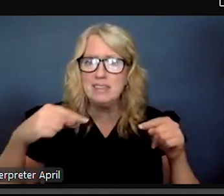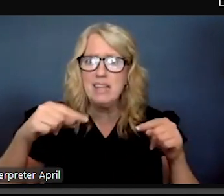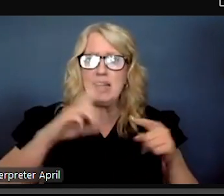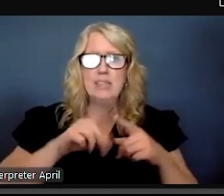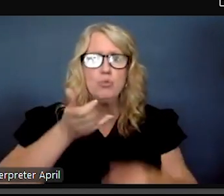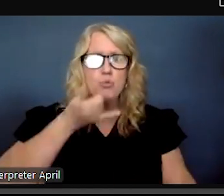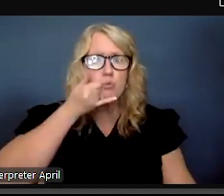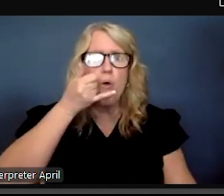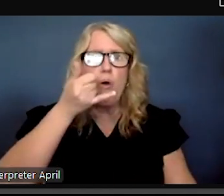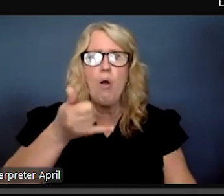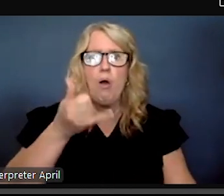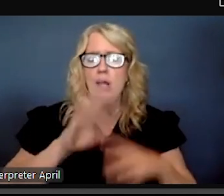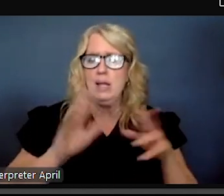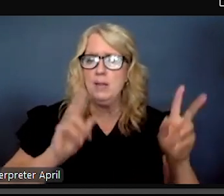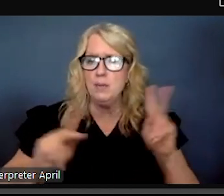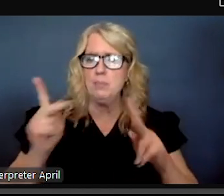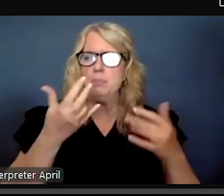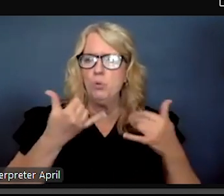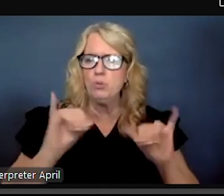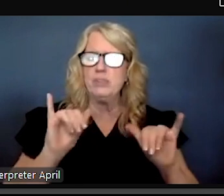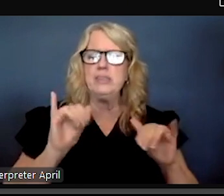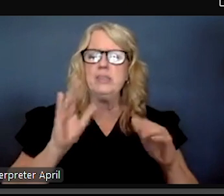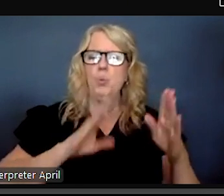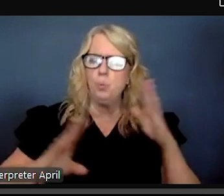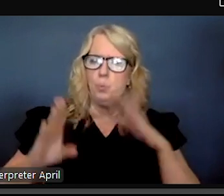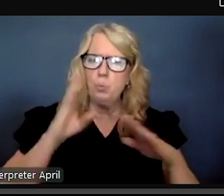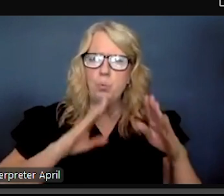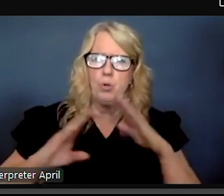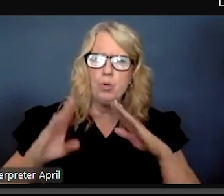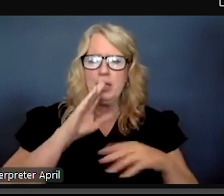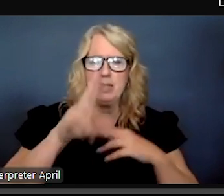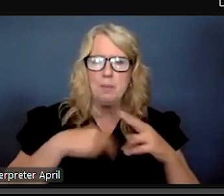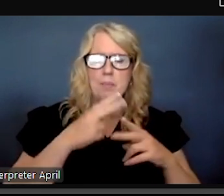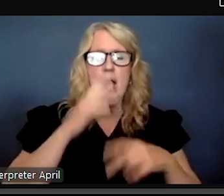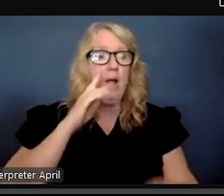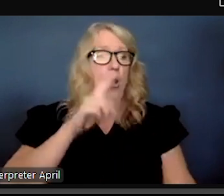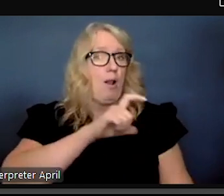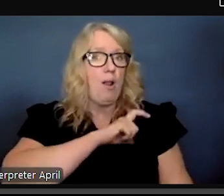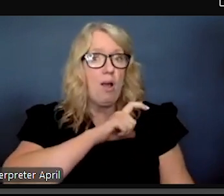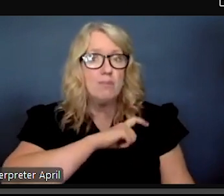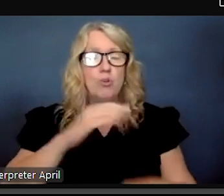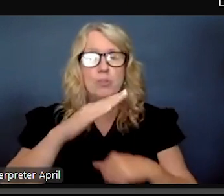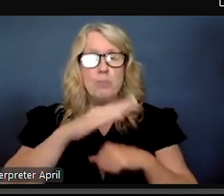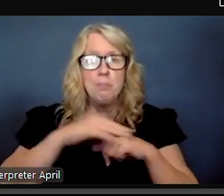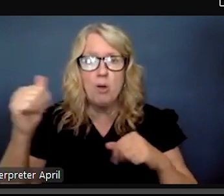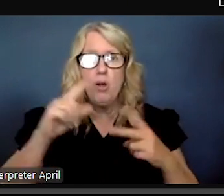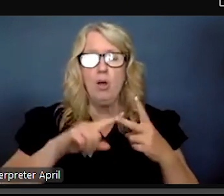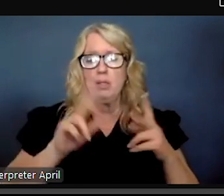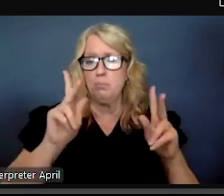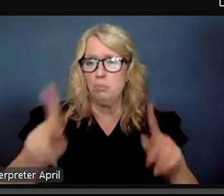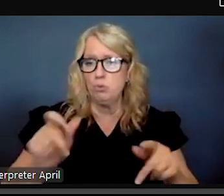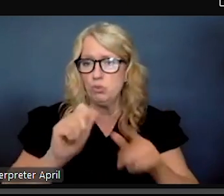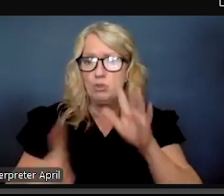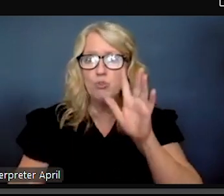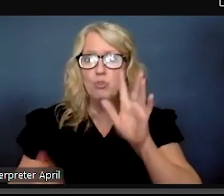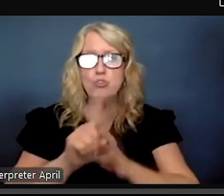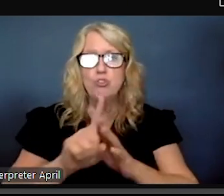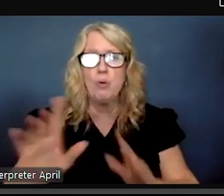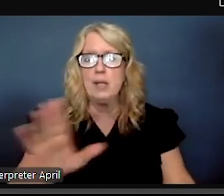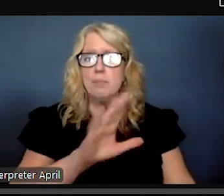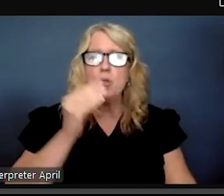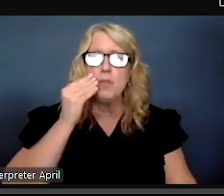calling. People are still worried about law enforcement being called, someone showing up to their